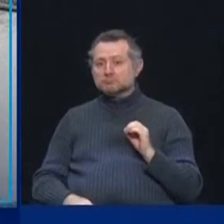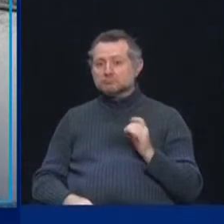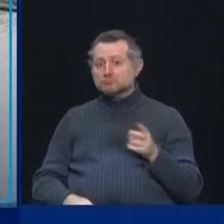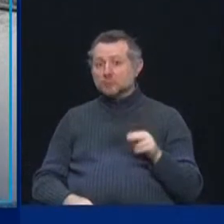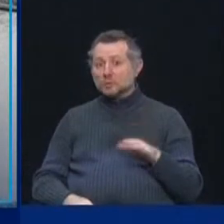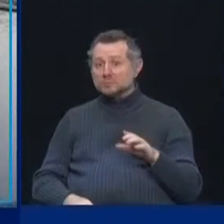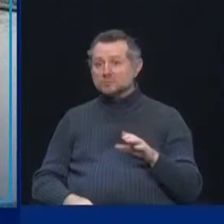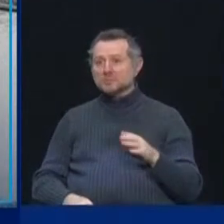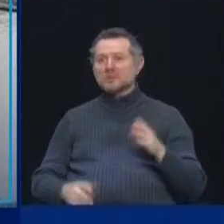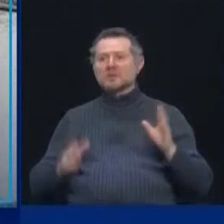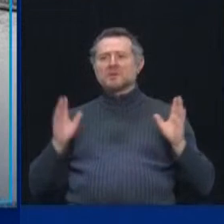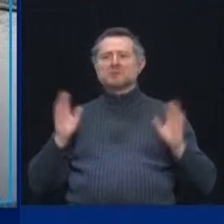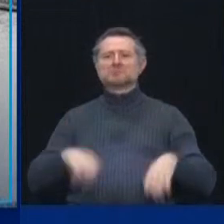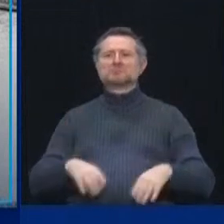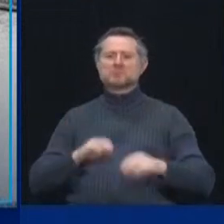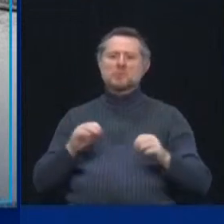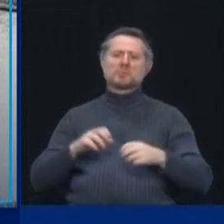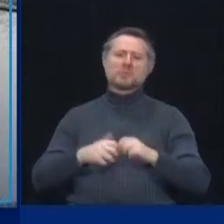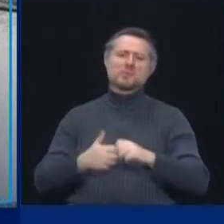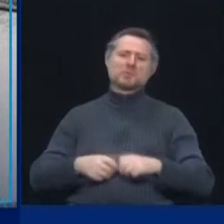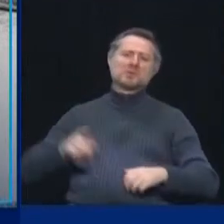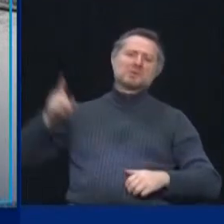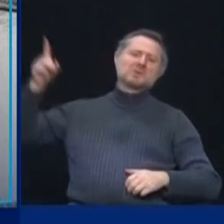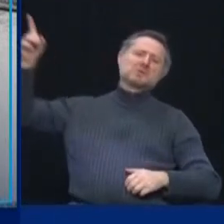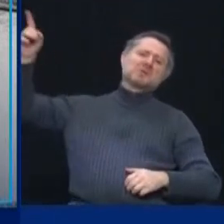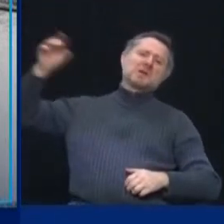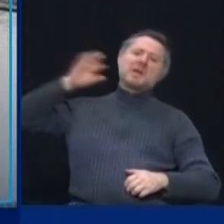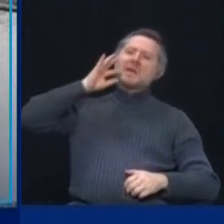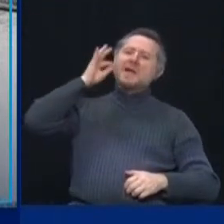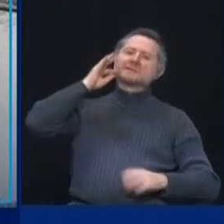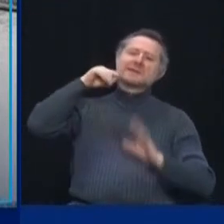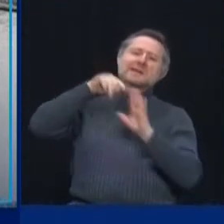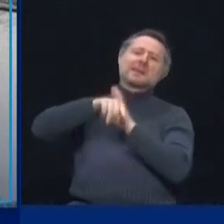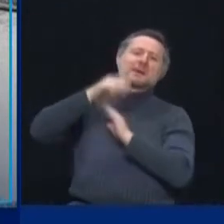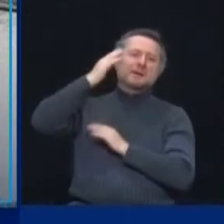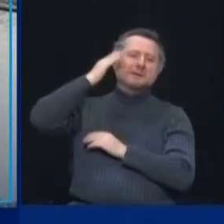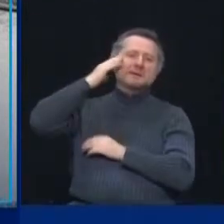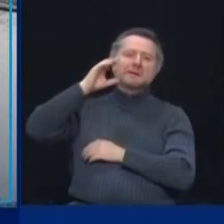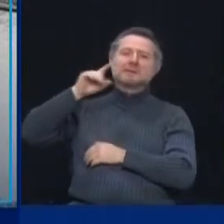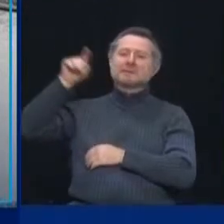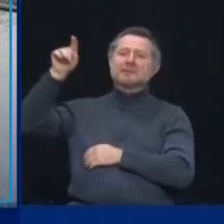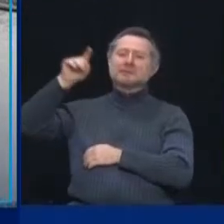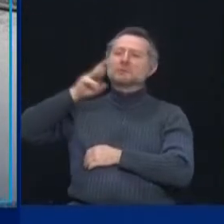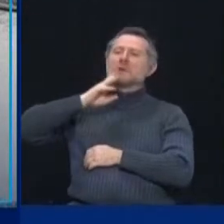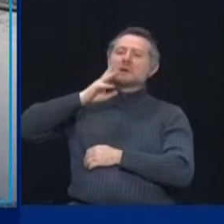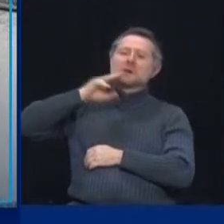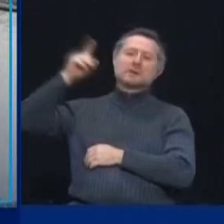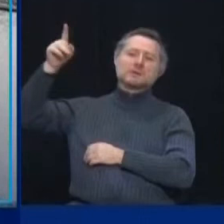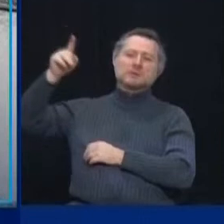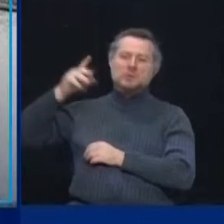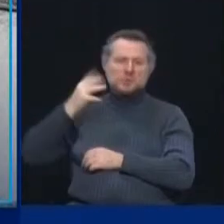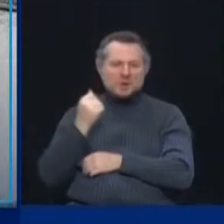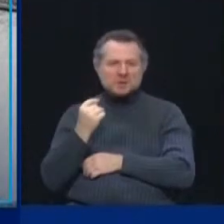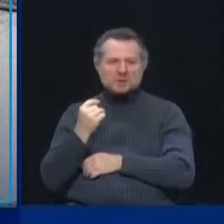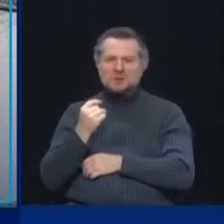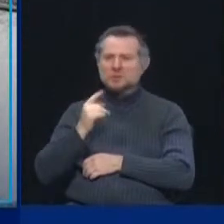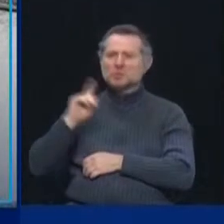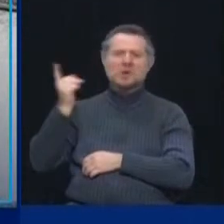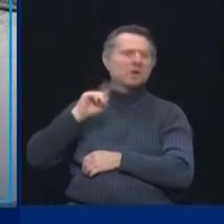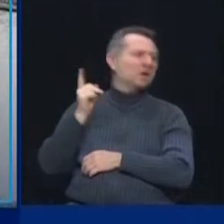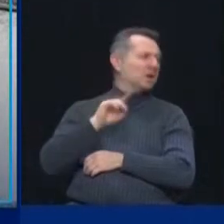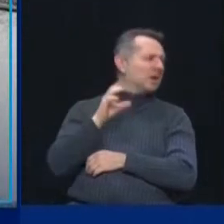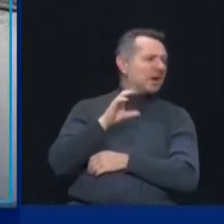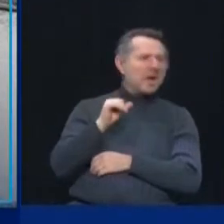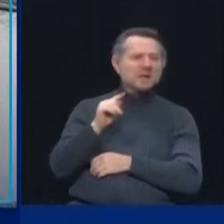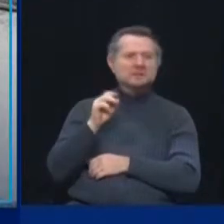problem. Up in the Catskills, they have water in the Catskills. Where are the Catskills?